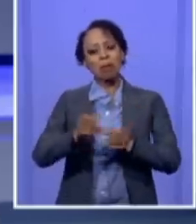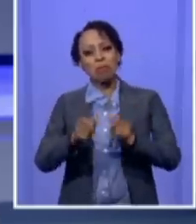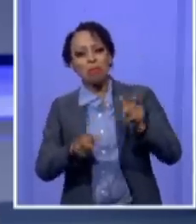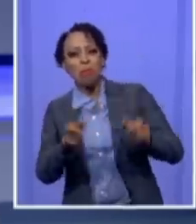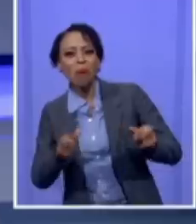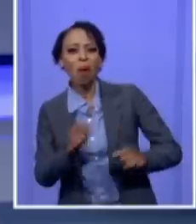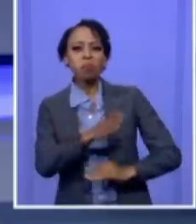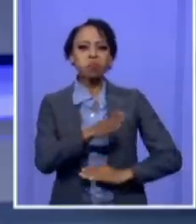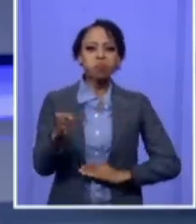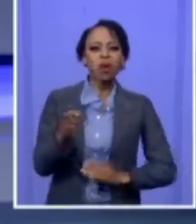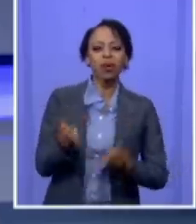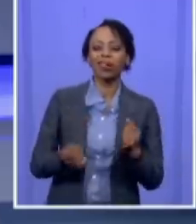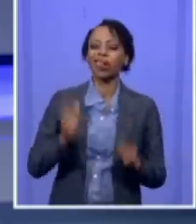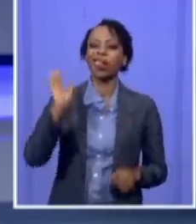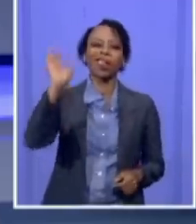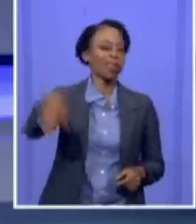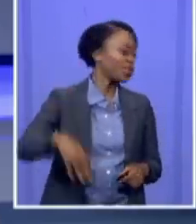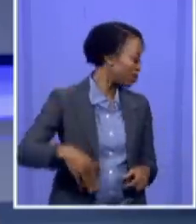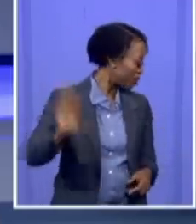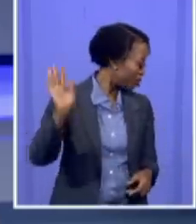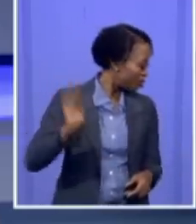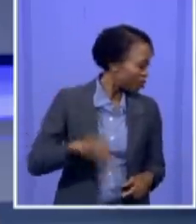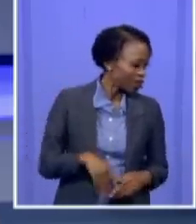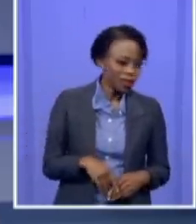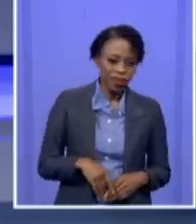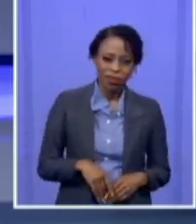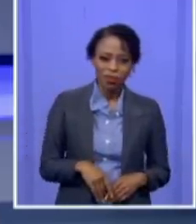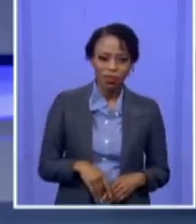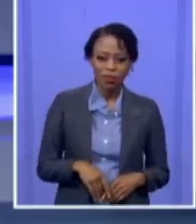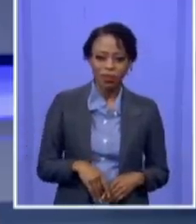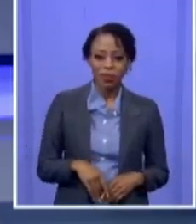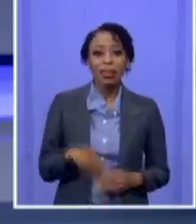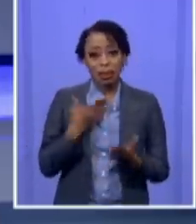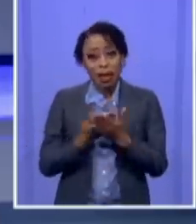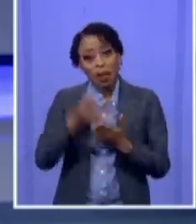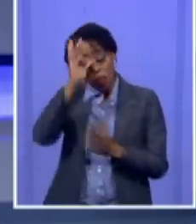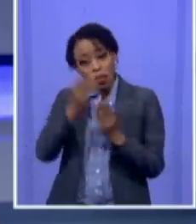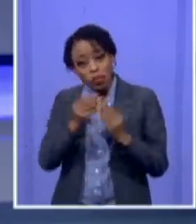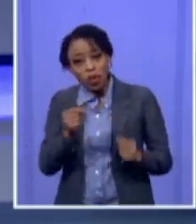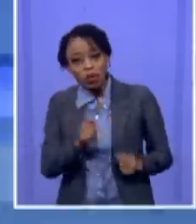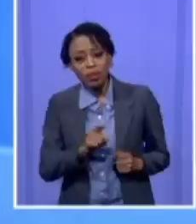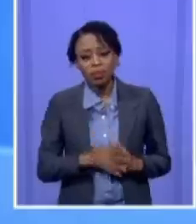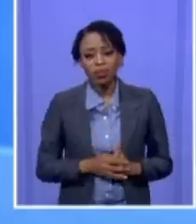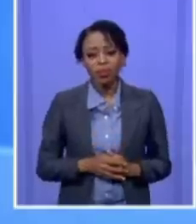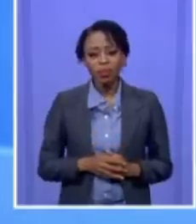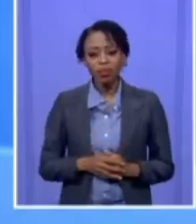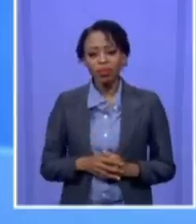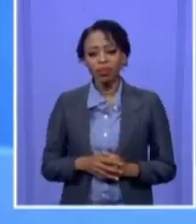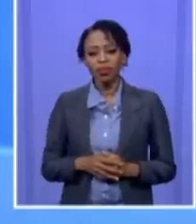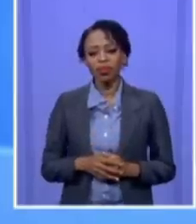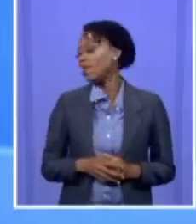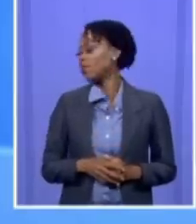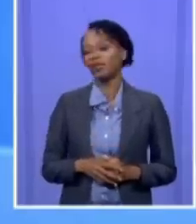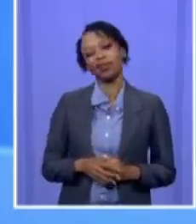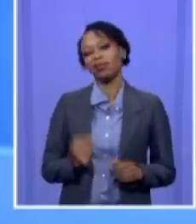in court. That's right. Can the police officials get to the bottom of this? Not